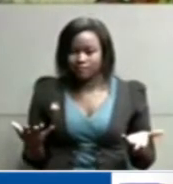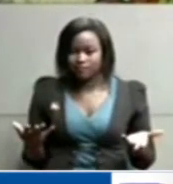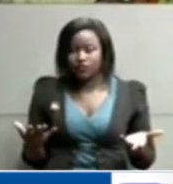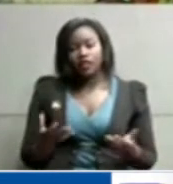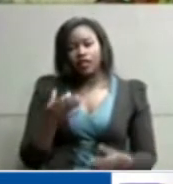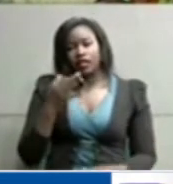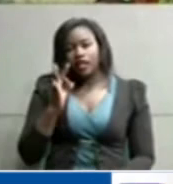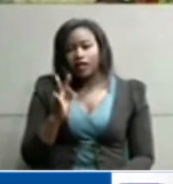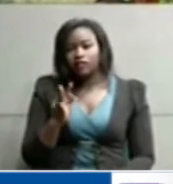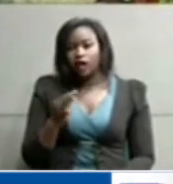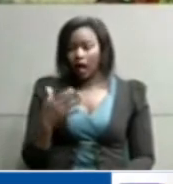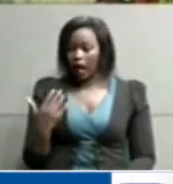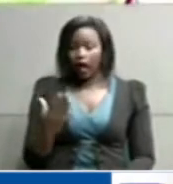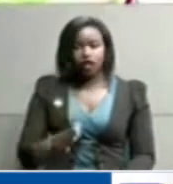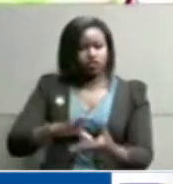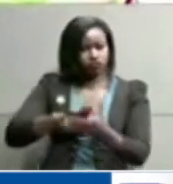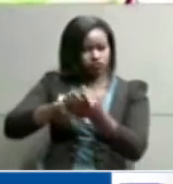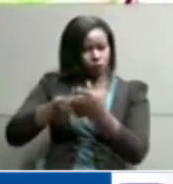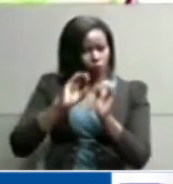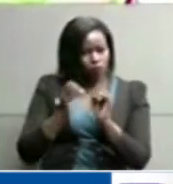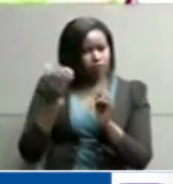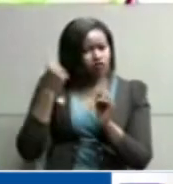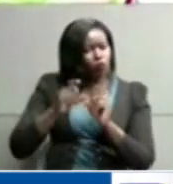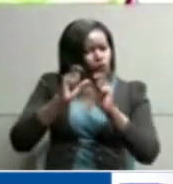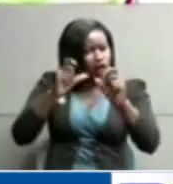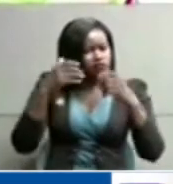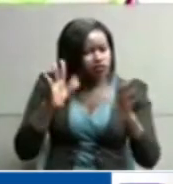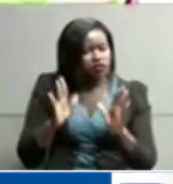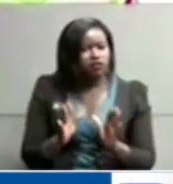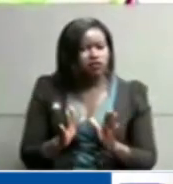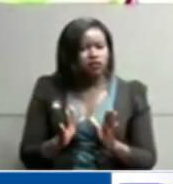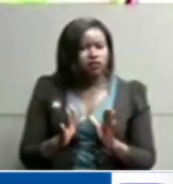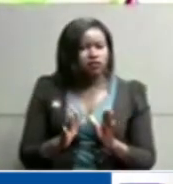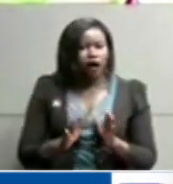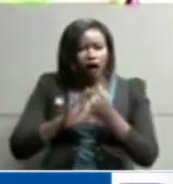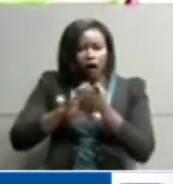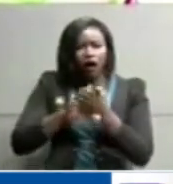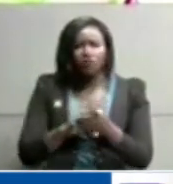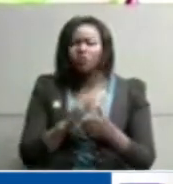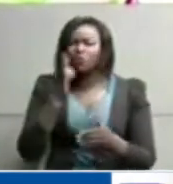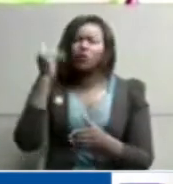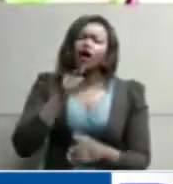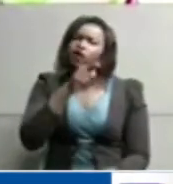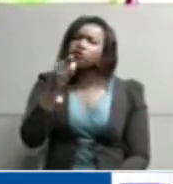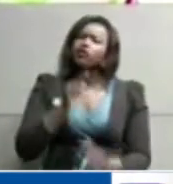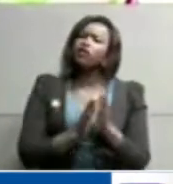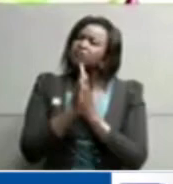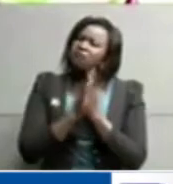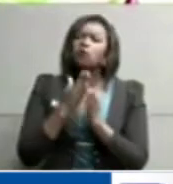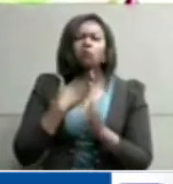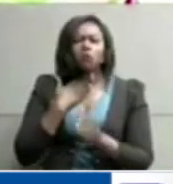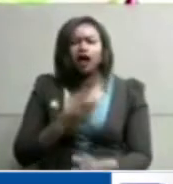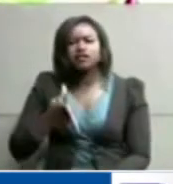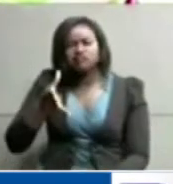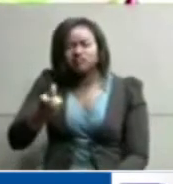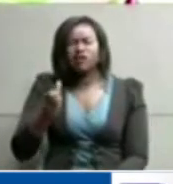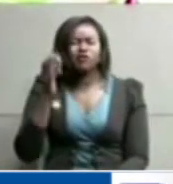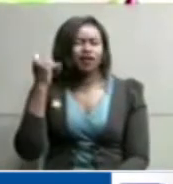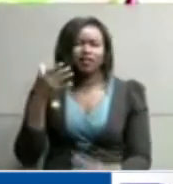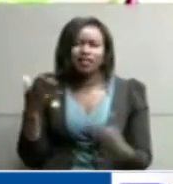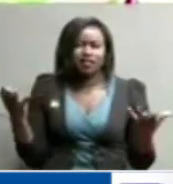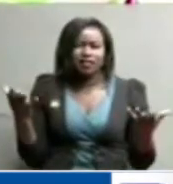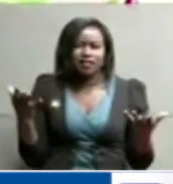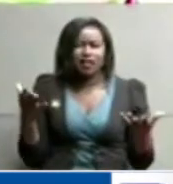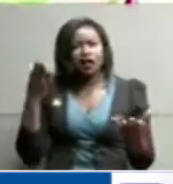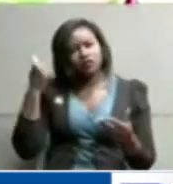if you are not shaking hands, because you remember I told you shaking hands, they say you are dying to shake hands. I don't know why you are dying to shake hands.